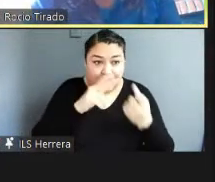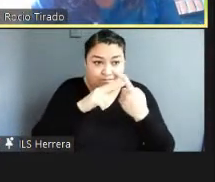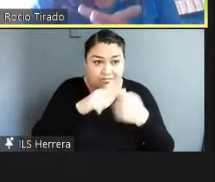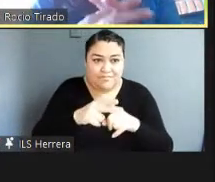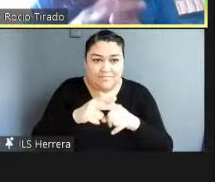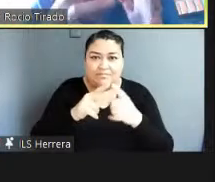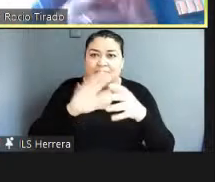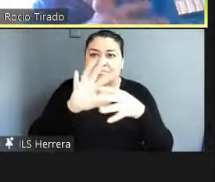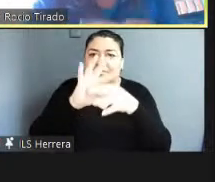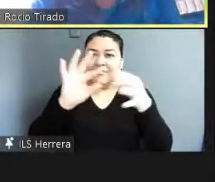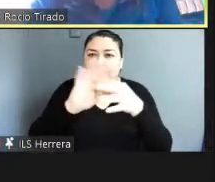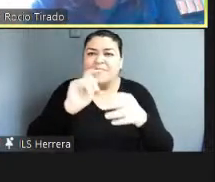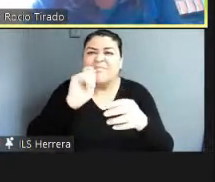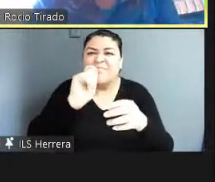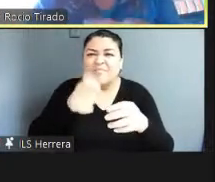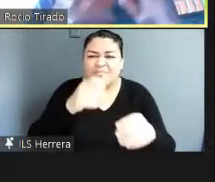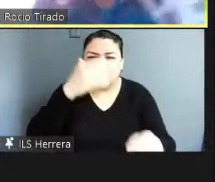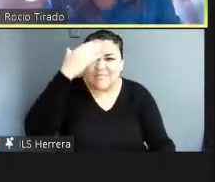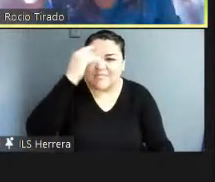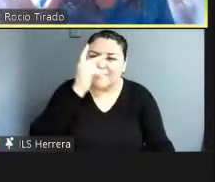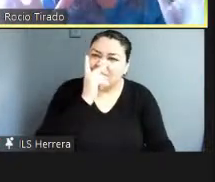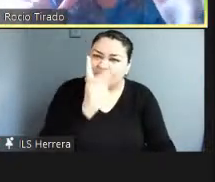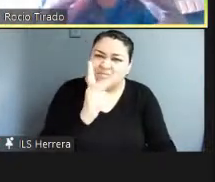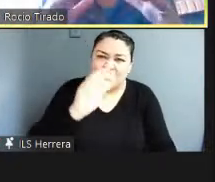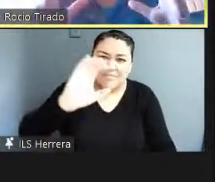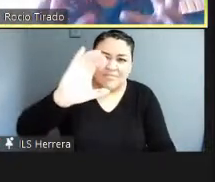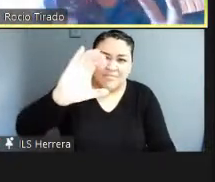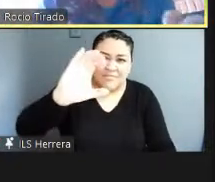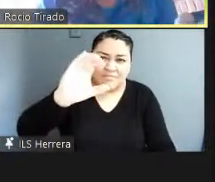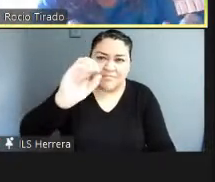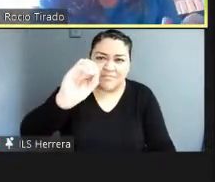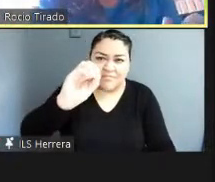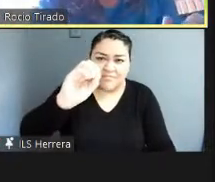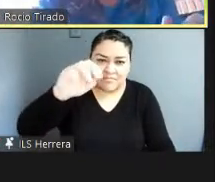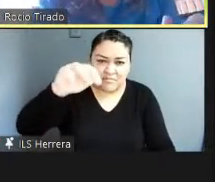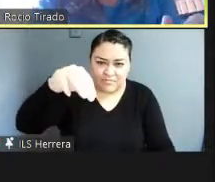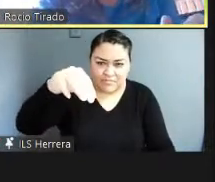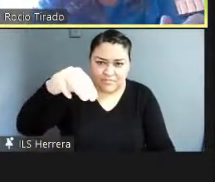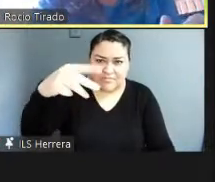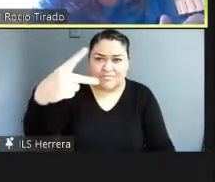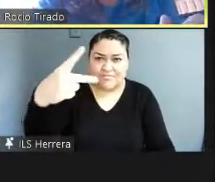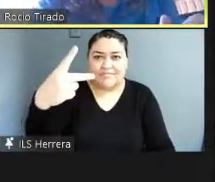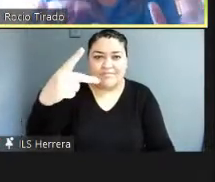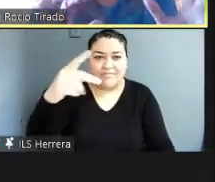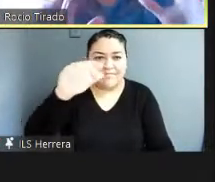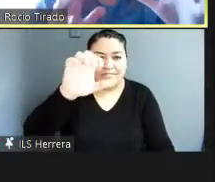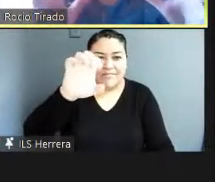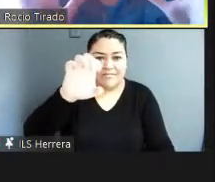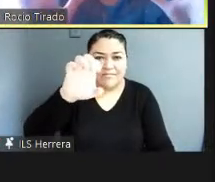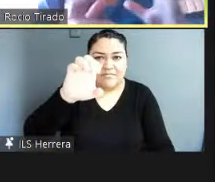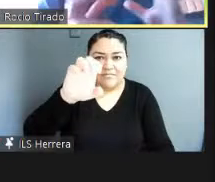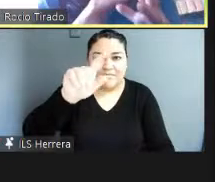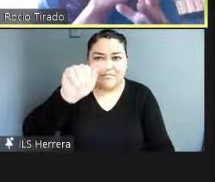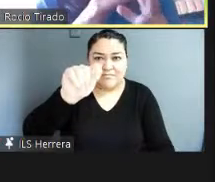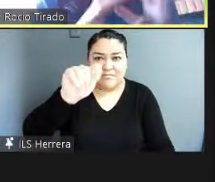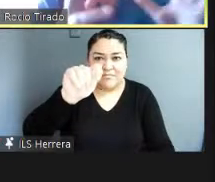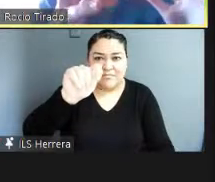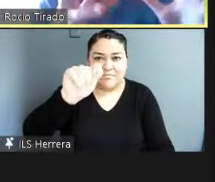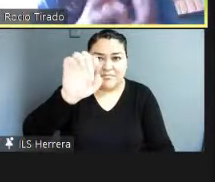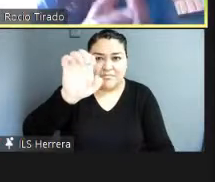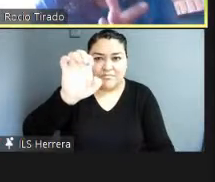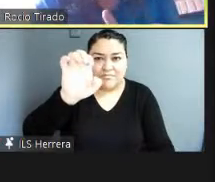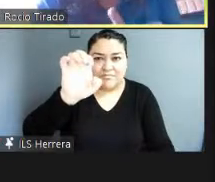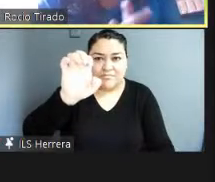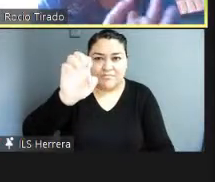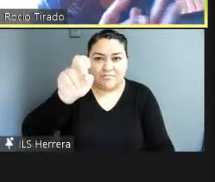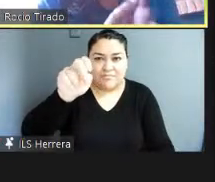I would like to begin by reminding you the definition of how is it that competencies are formed. This is